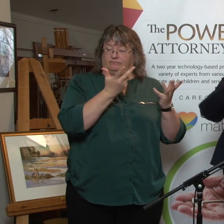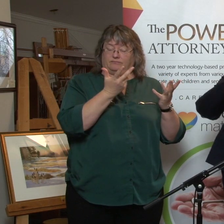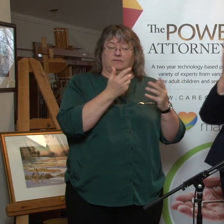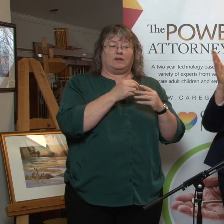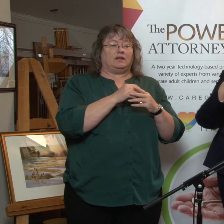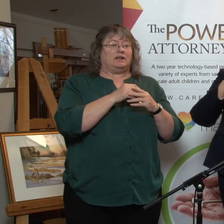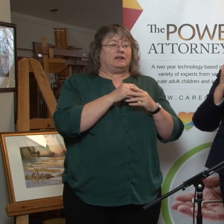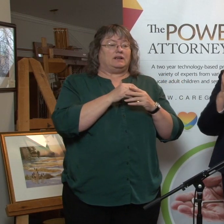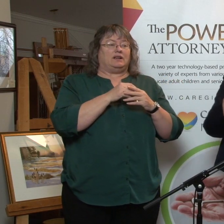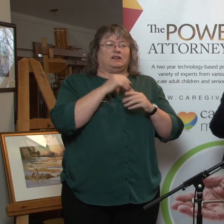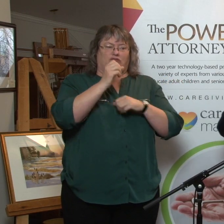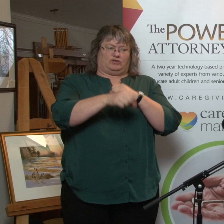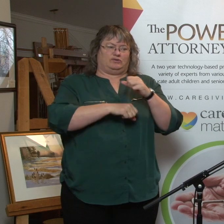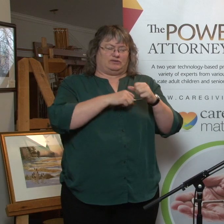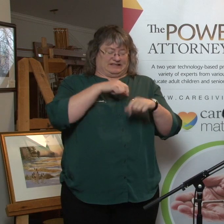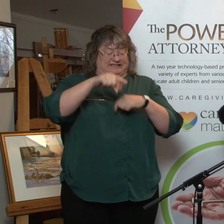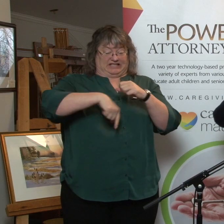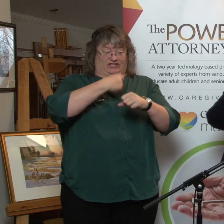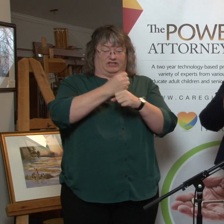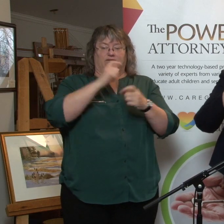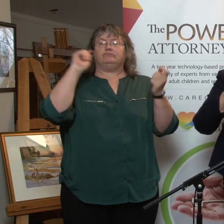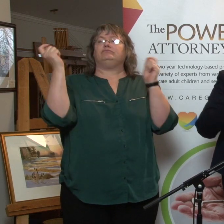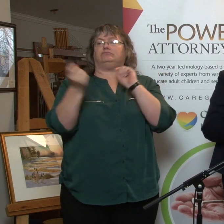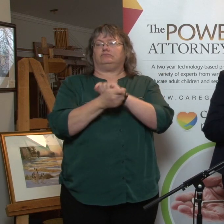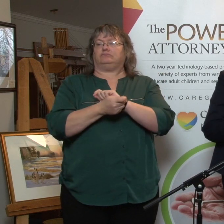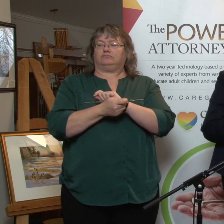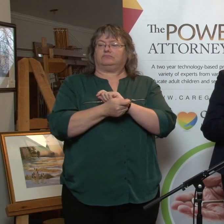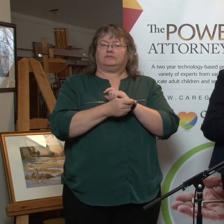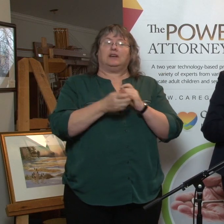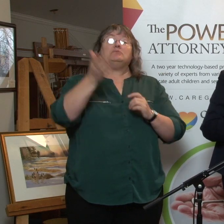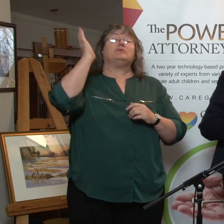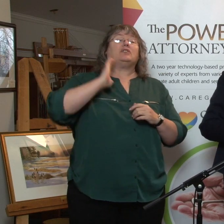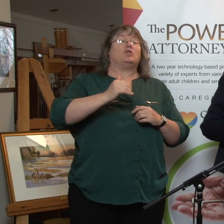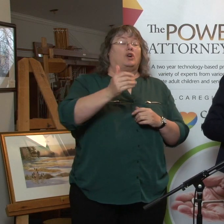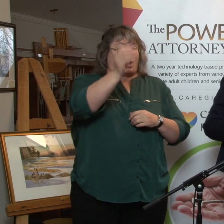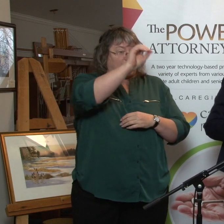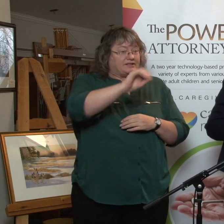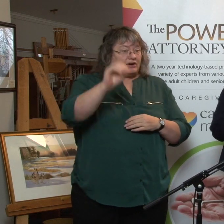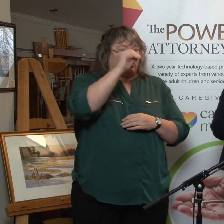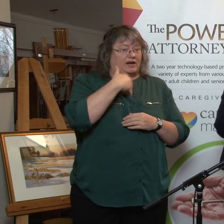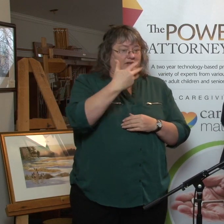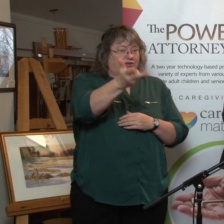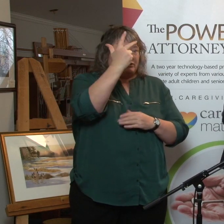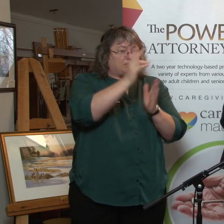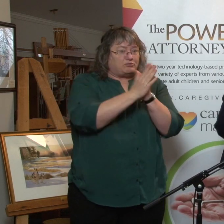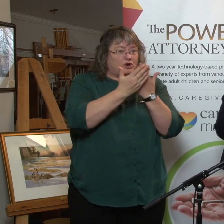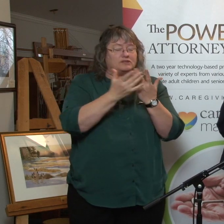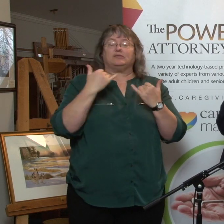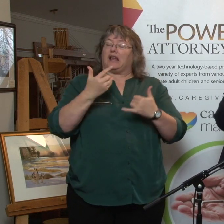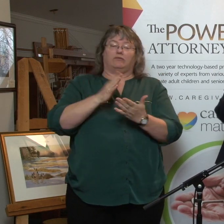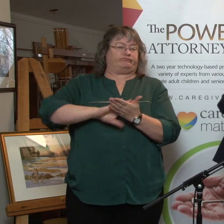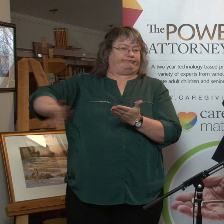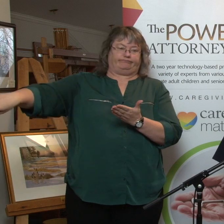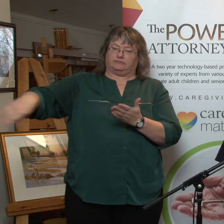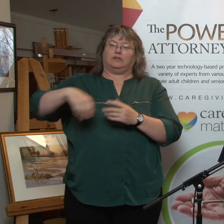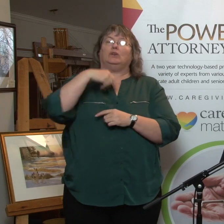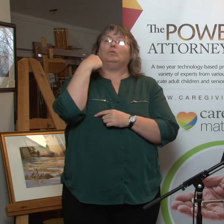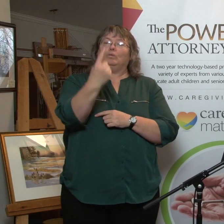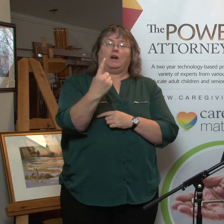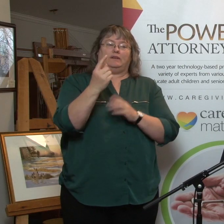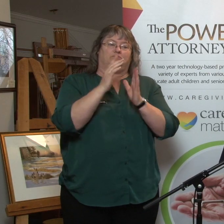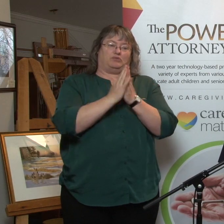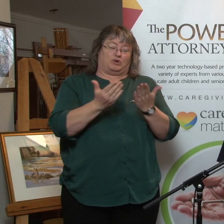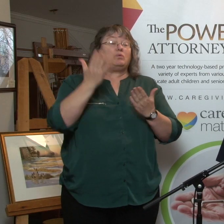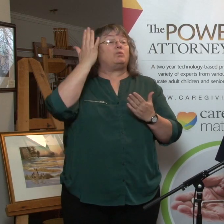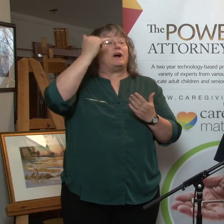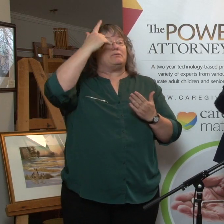this year we have changed our format. It used to have 3 different books in Ontario. We now have 1. For that reason that I told you, if we have